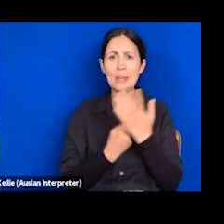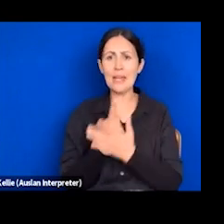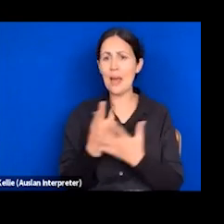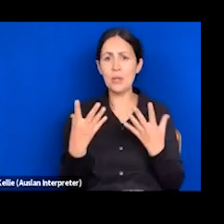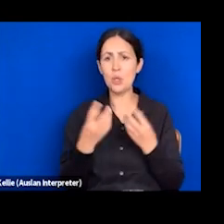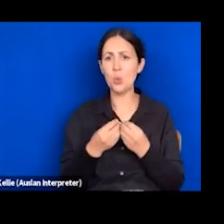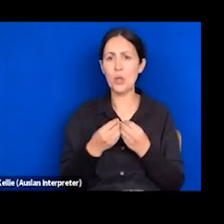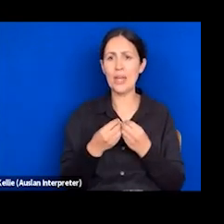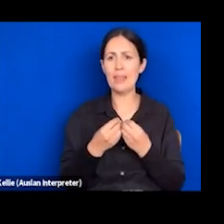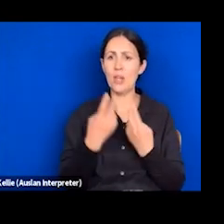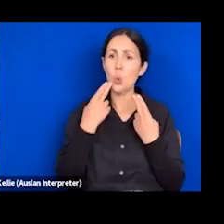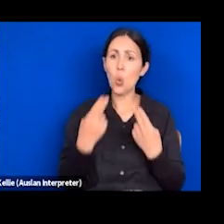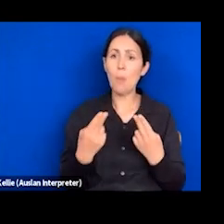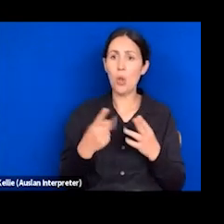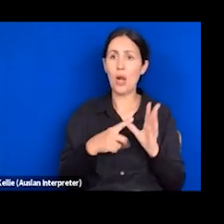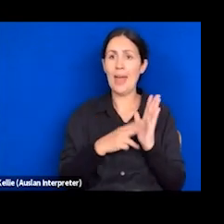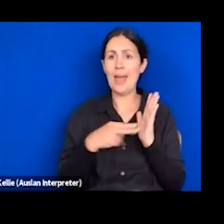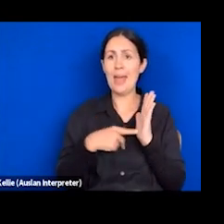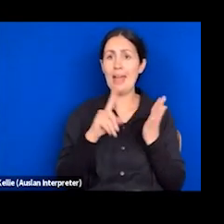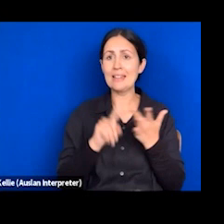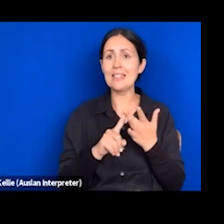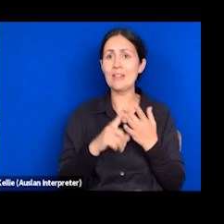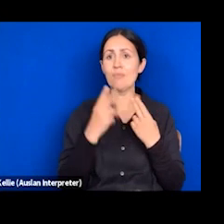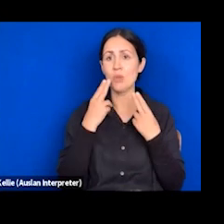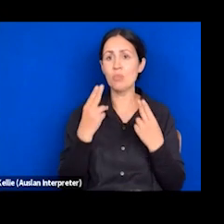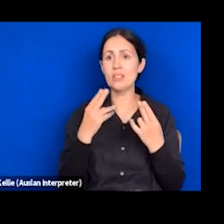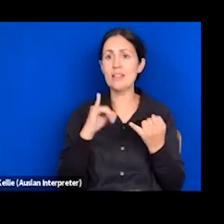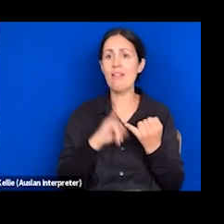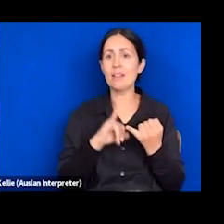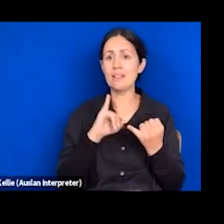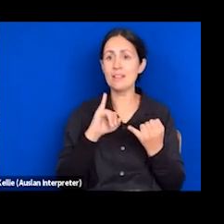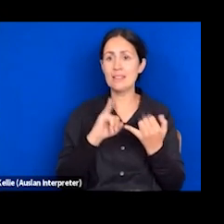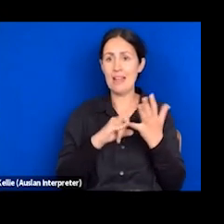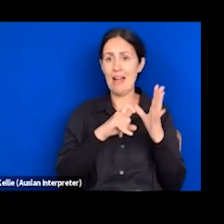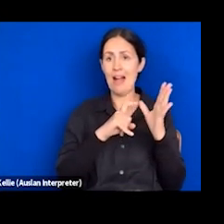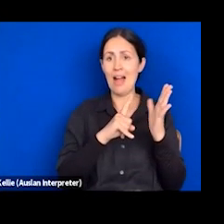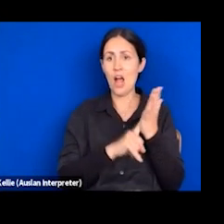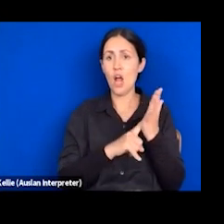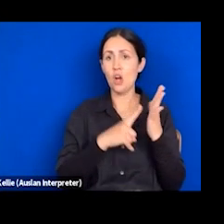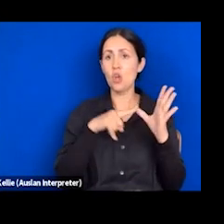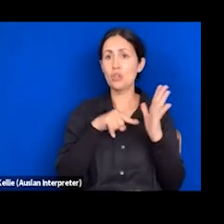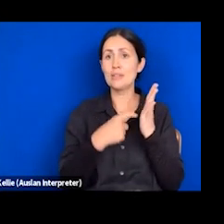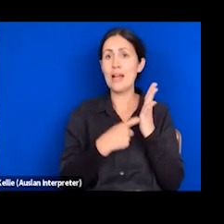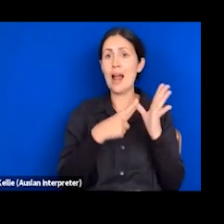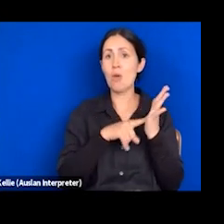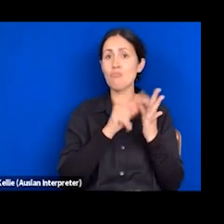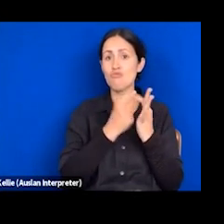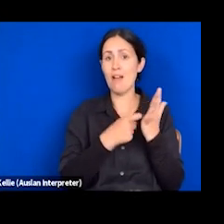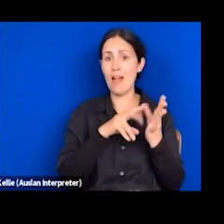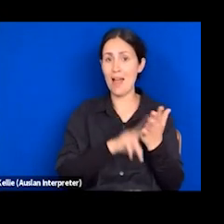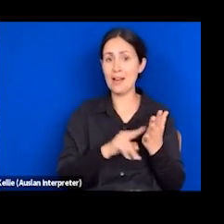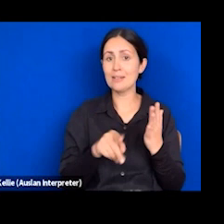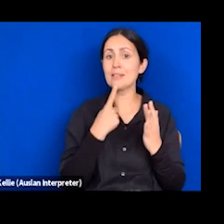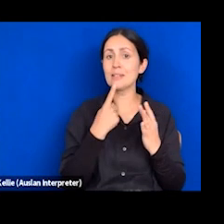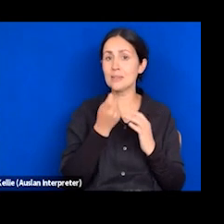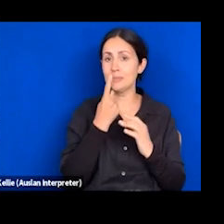a conventional antidepressant treatment, the SSRI escitalopram, 6 weeks of that. So how do we make